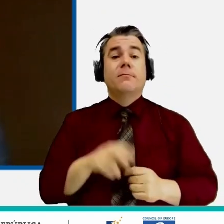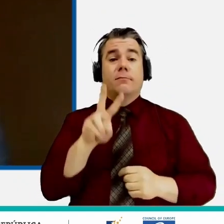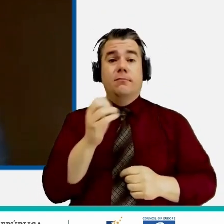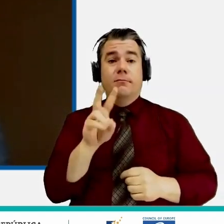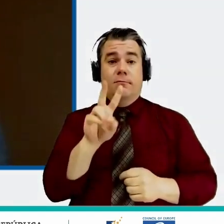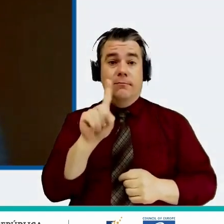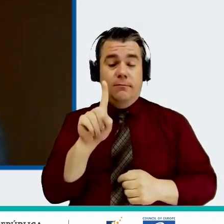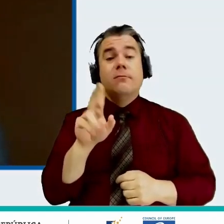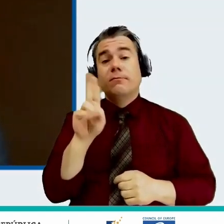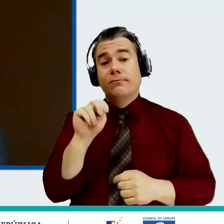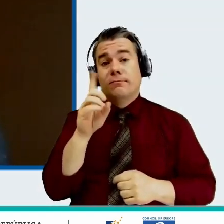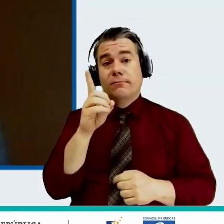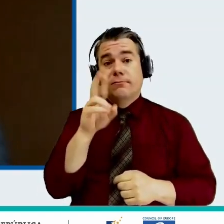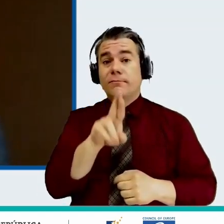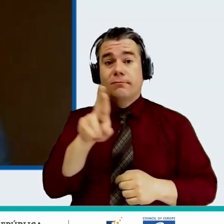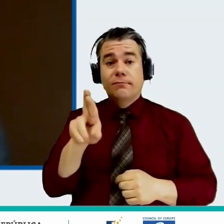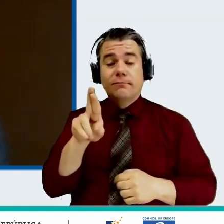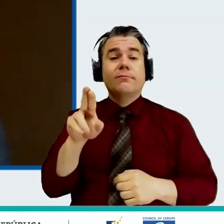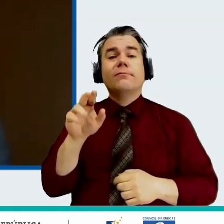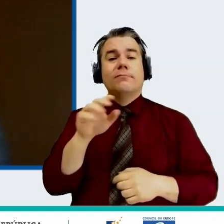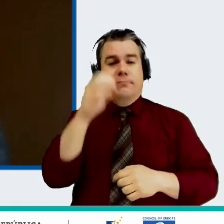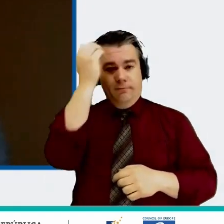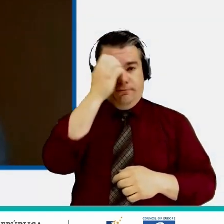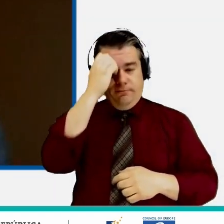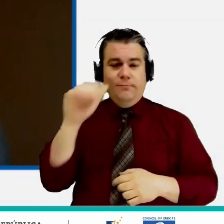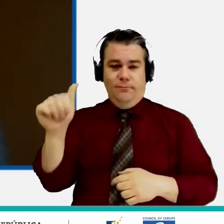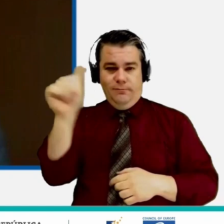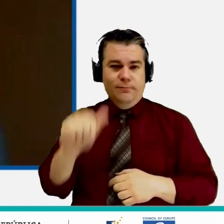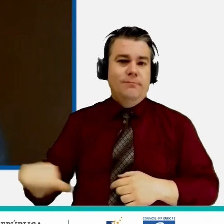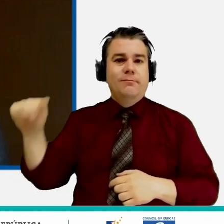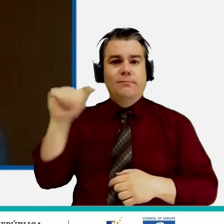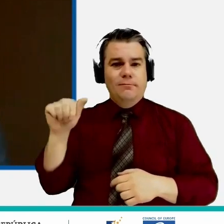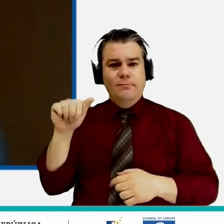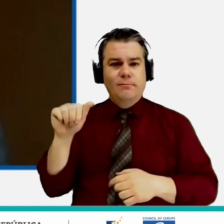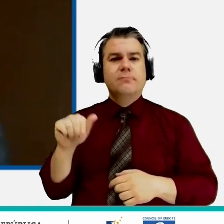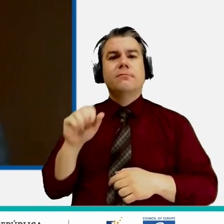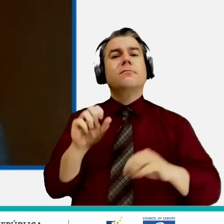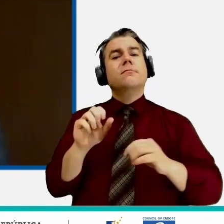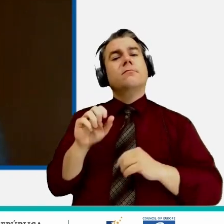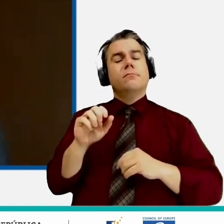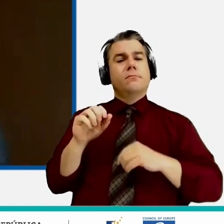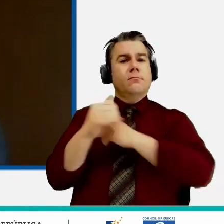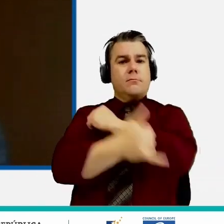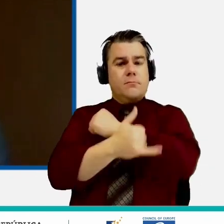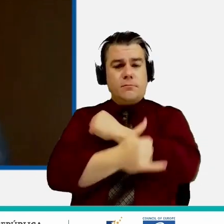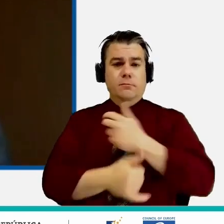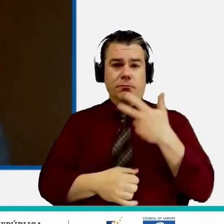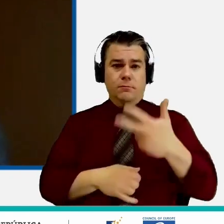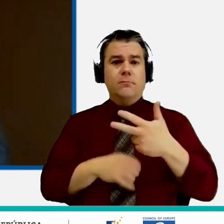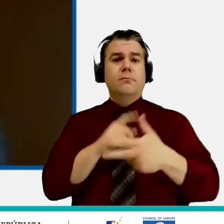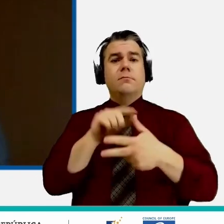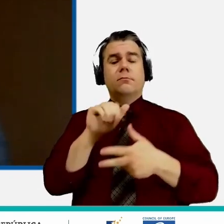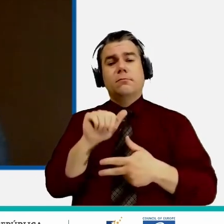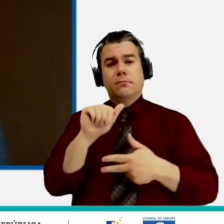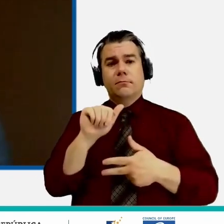UNDRR Office for Europe and Central Asia, we completed the subnational risk informed index for three countries, Albania, Montenegro, and North